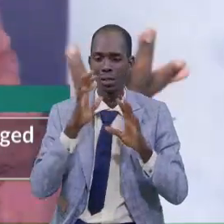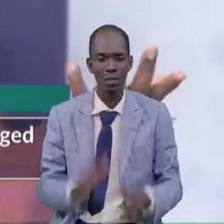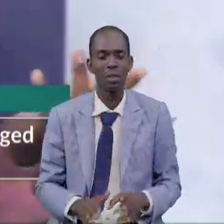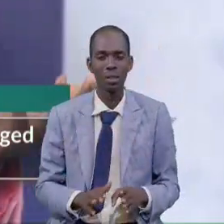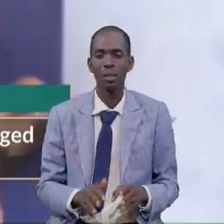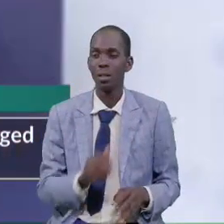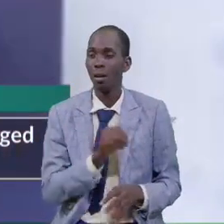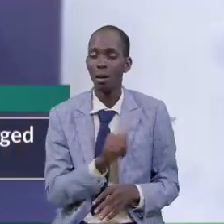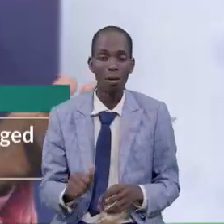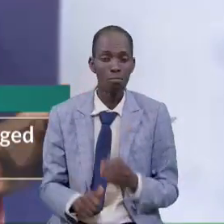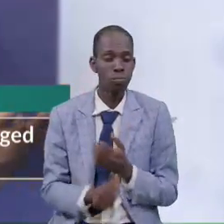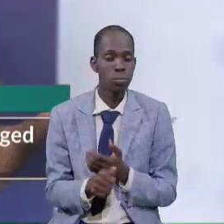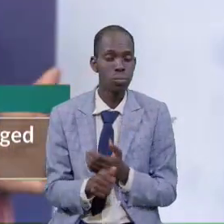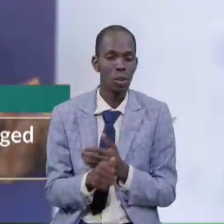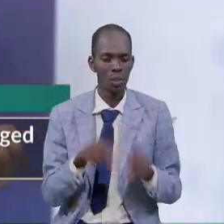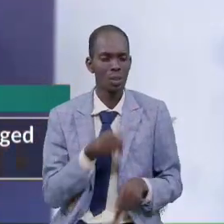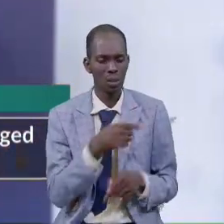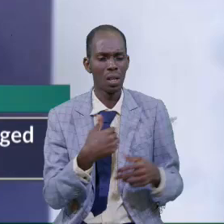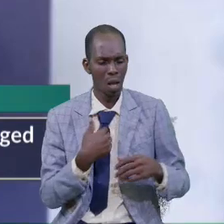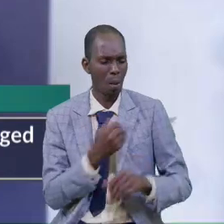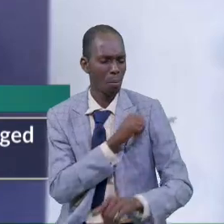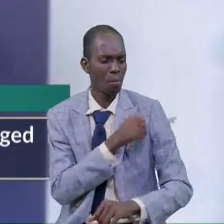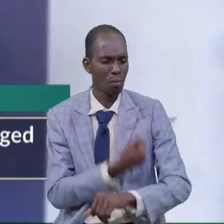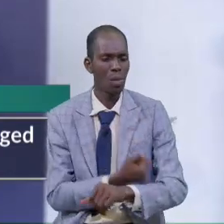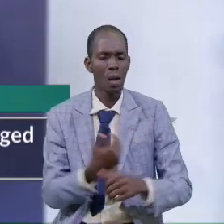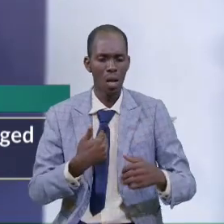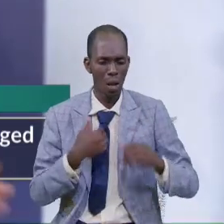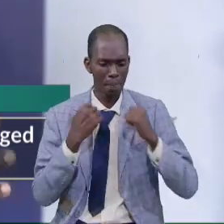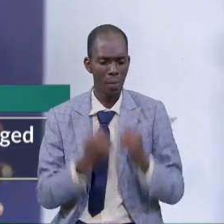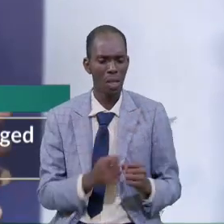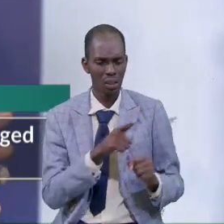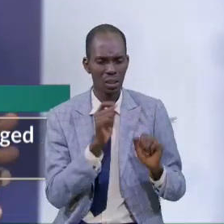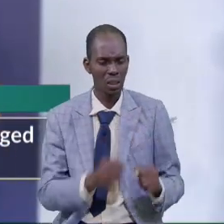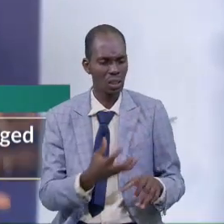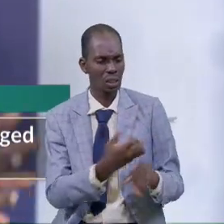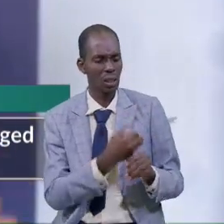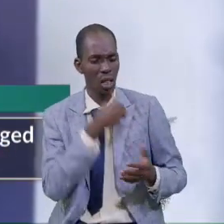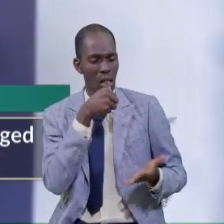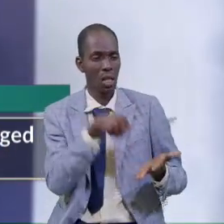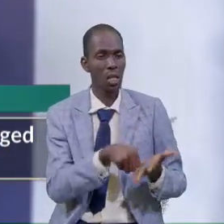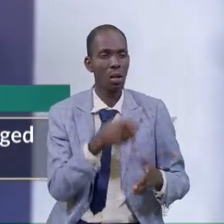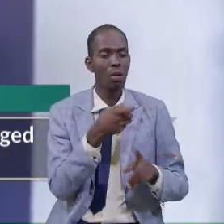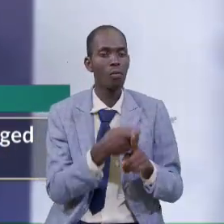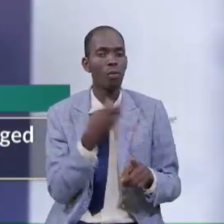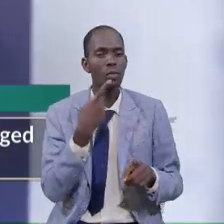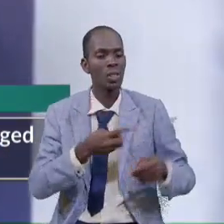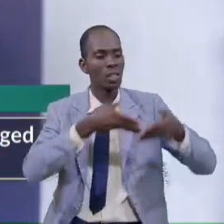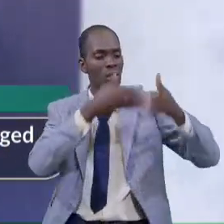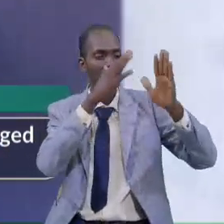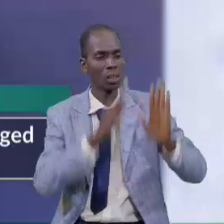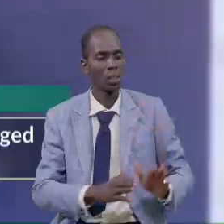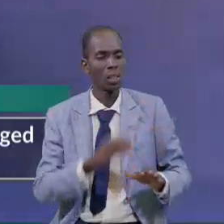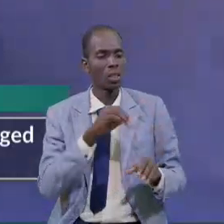He had power already. He had authority already. He could take the letter from the leadership of the land and